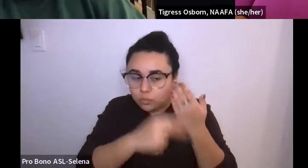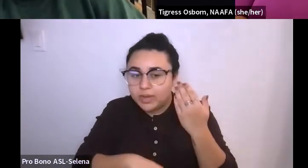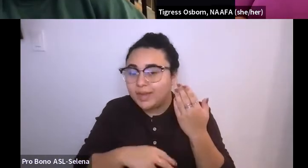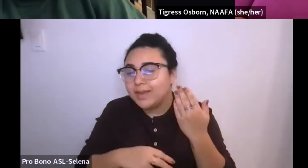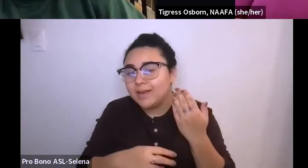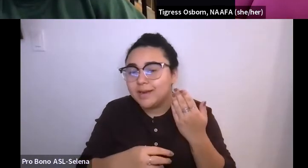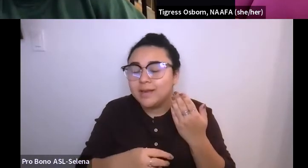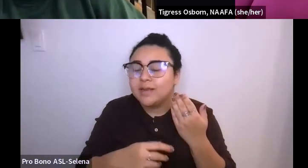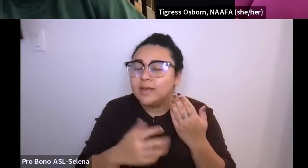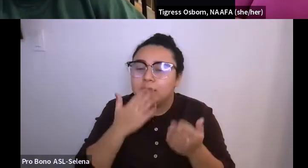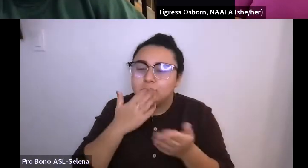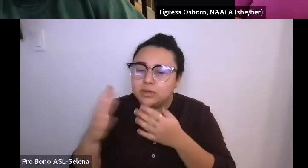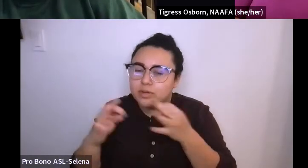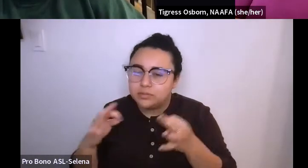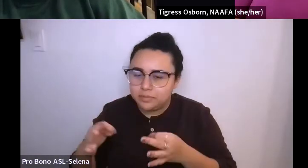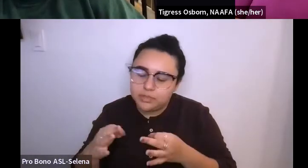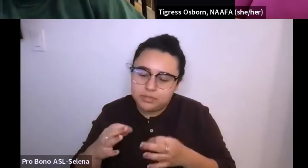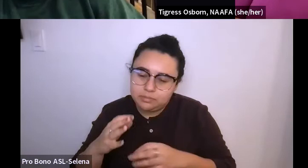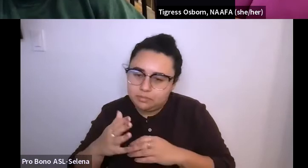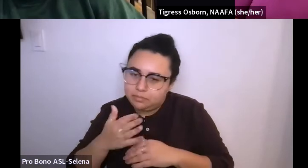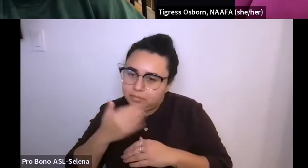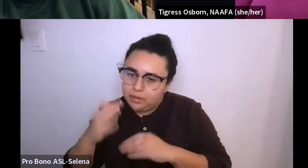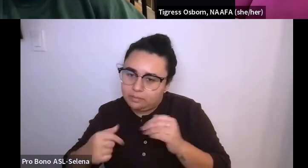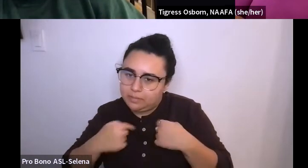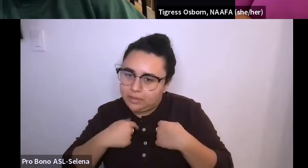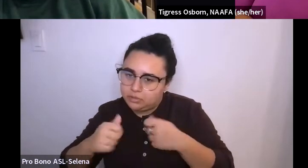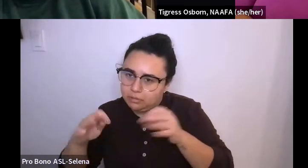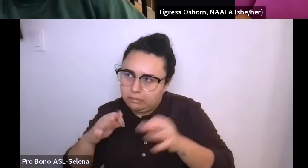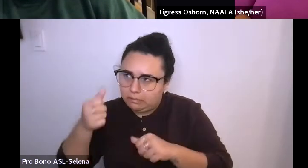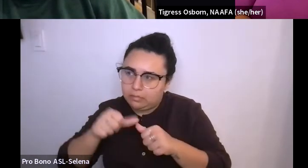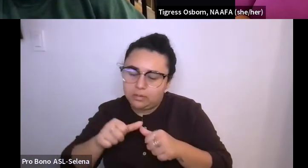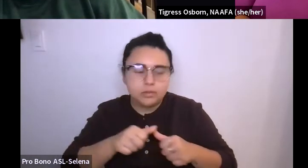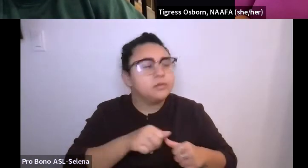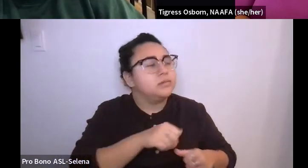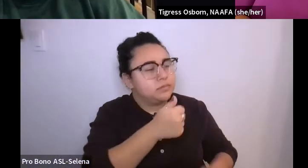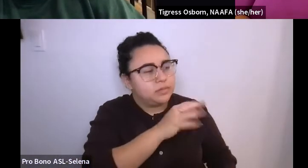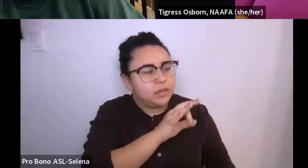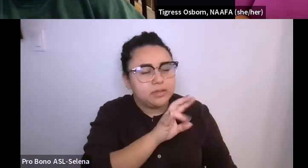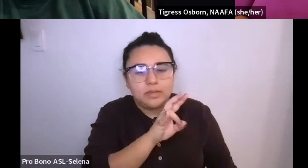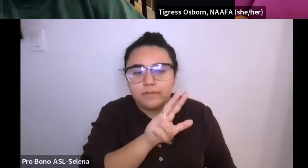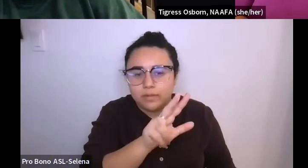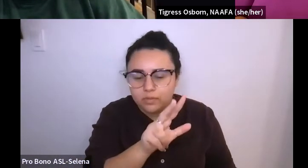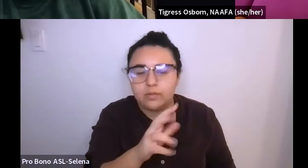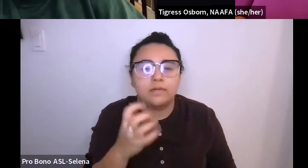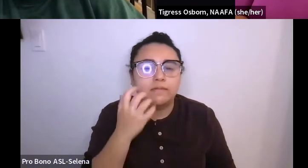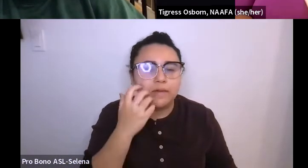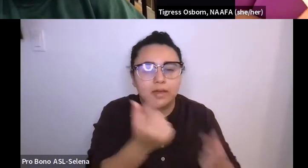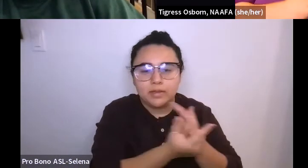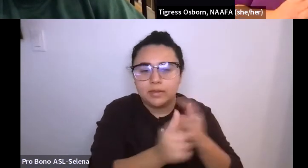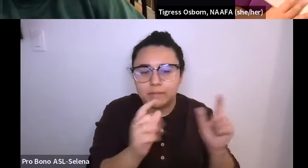Yes, 1973, the Fat Liberation Manifesto, credited to Judy Spirit